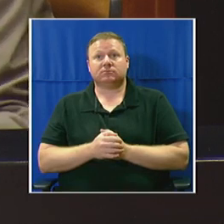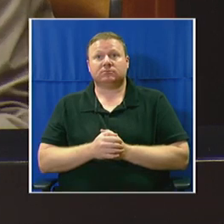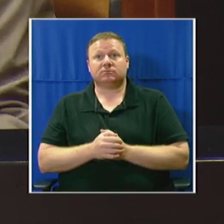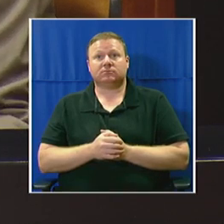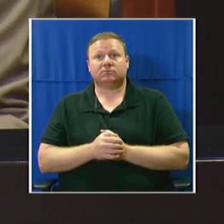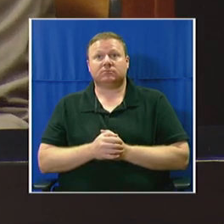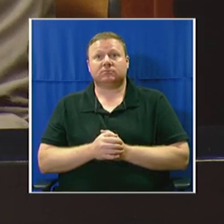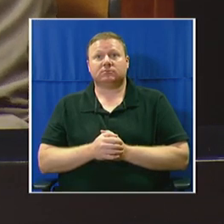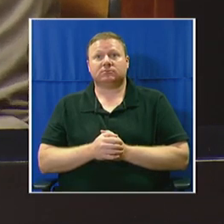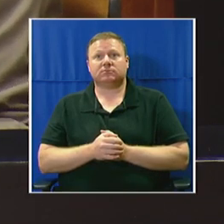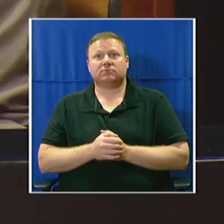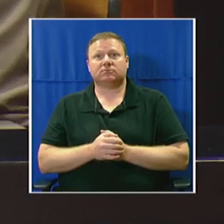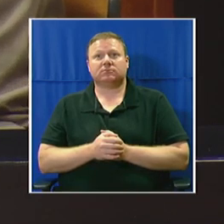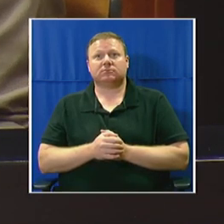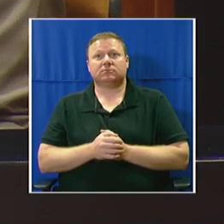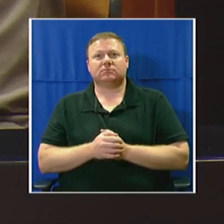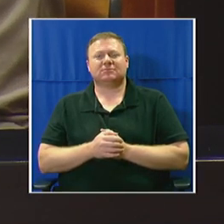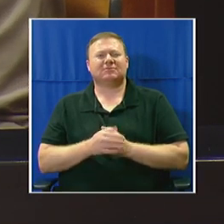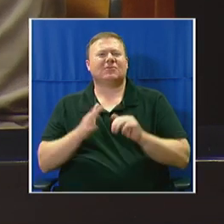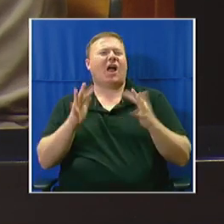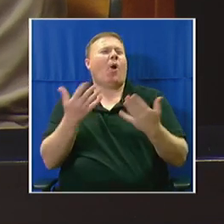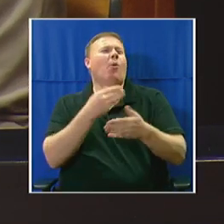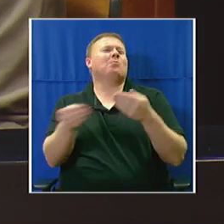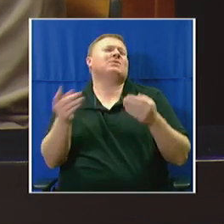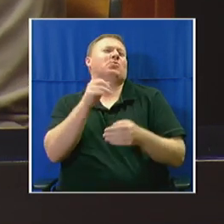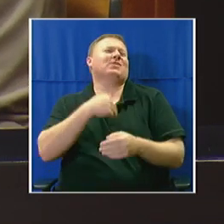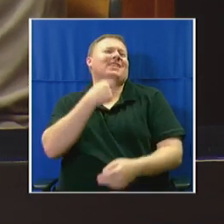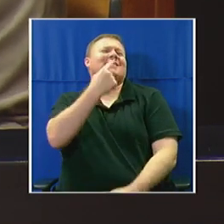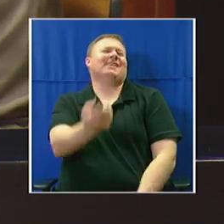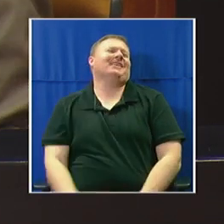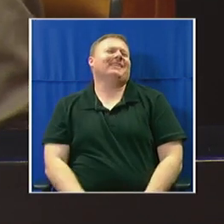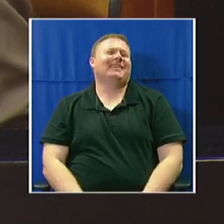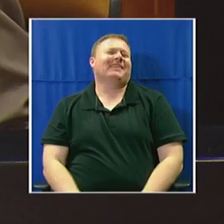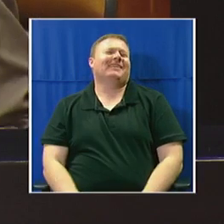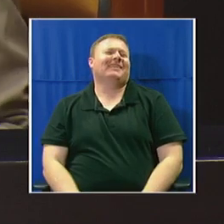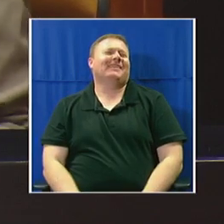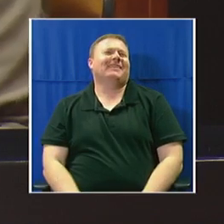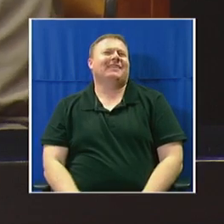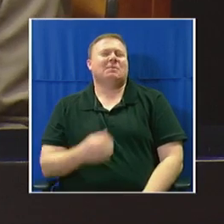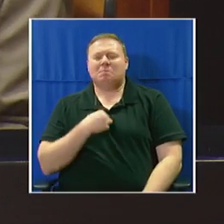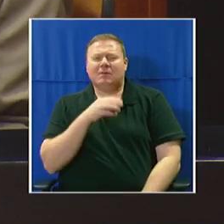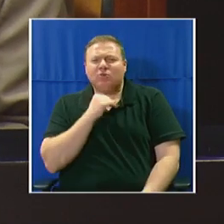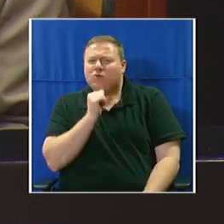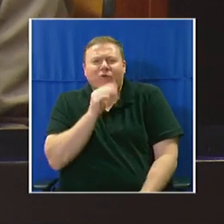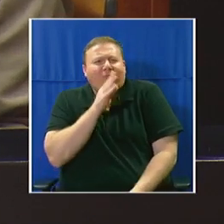buttton uh please do so have you all done so